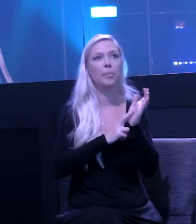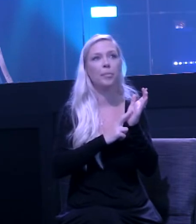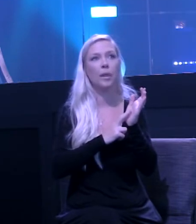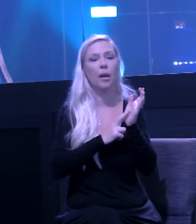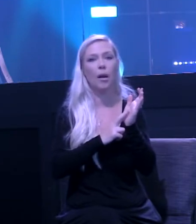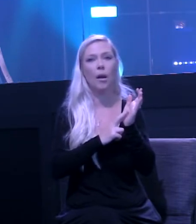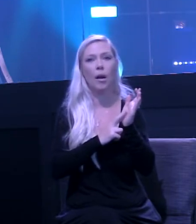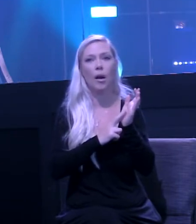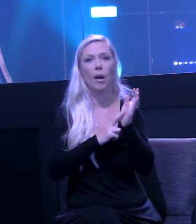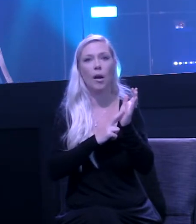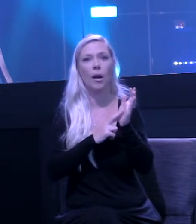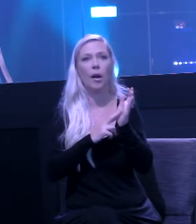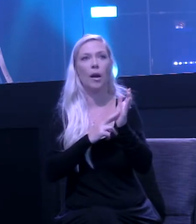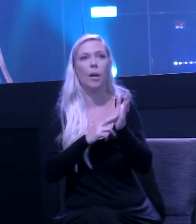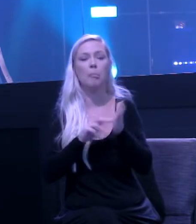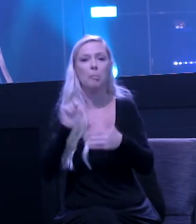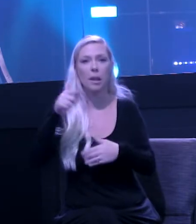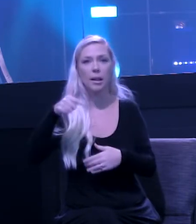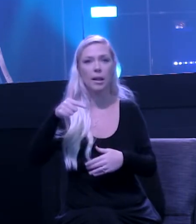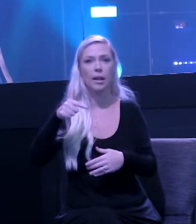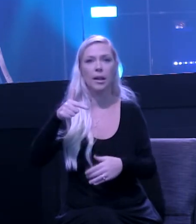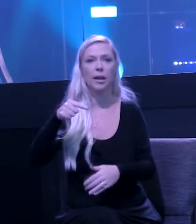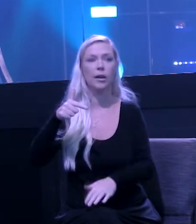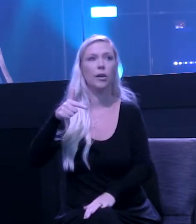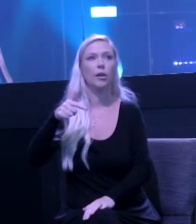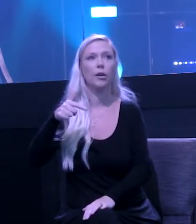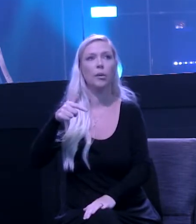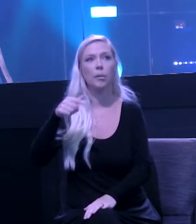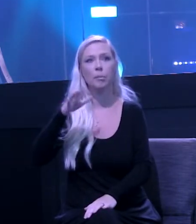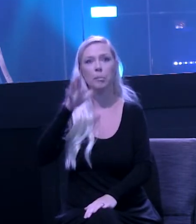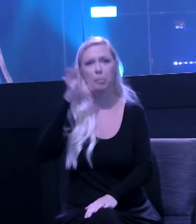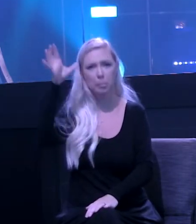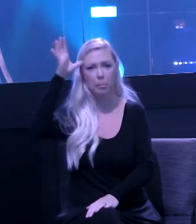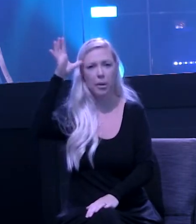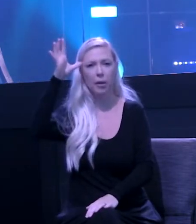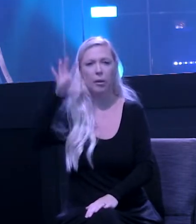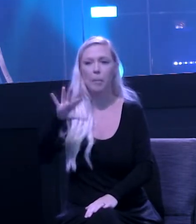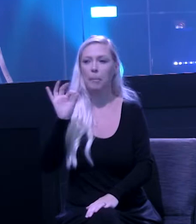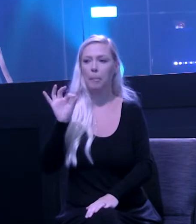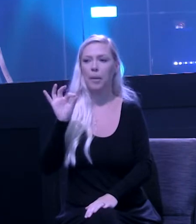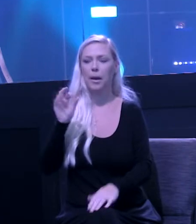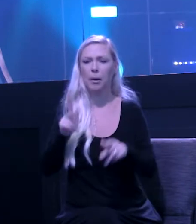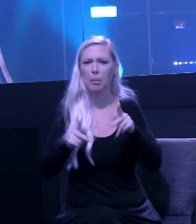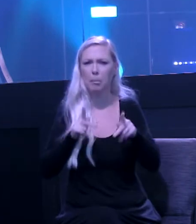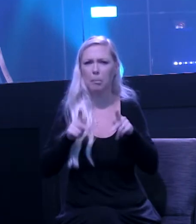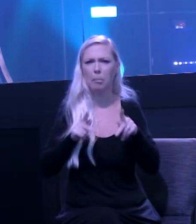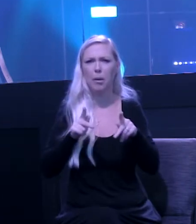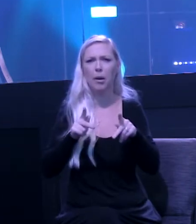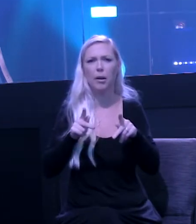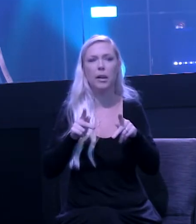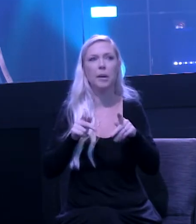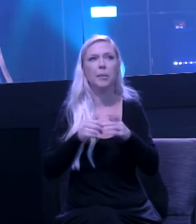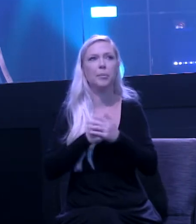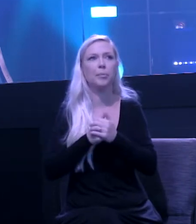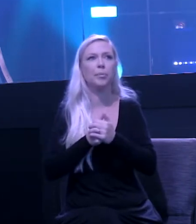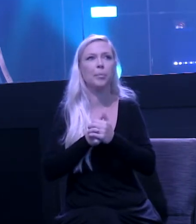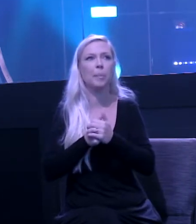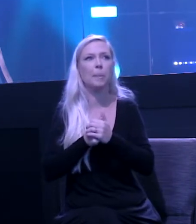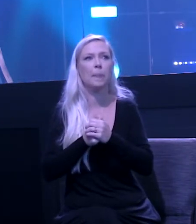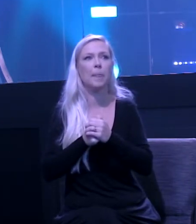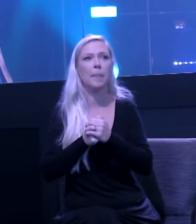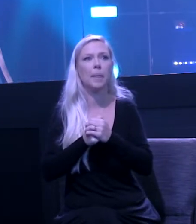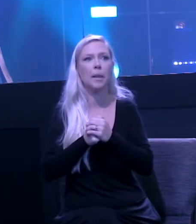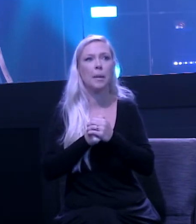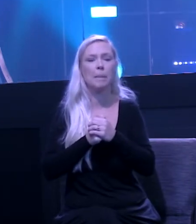parent pickup party this Friday night here at the church. You can swing by, get your kids camp packet anytime, 4 to